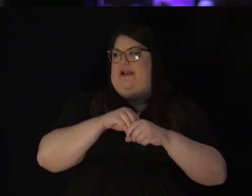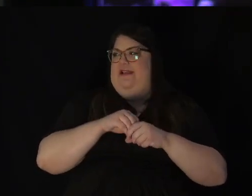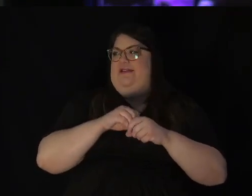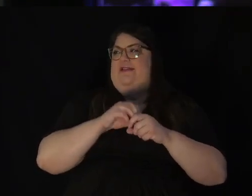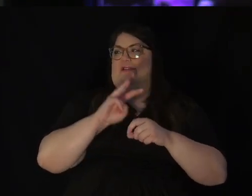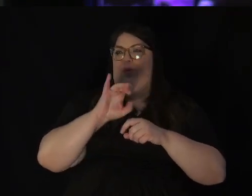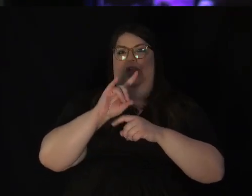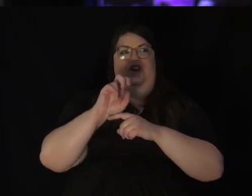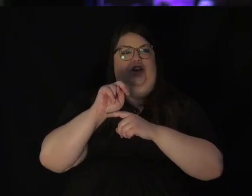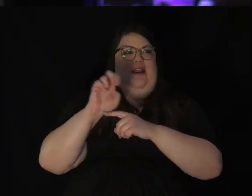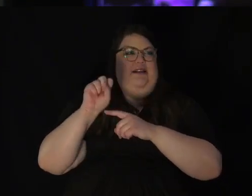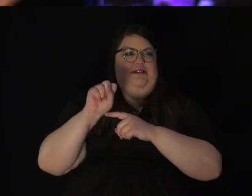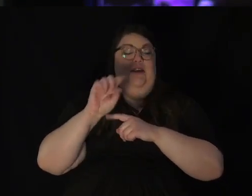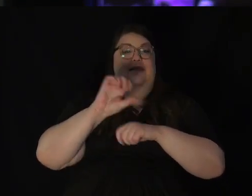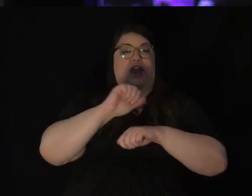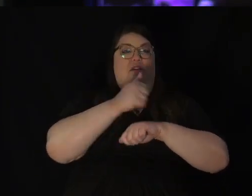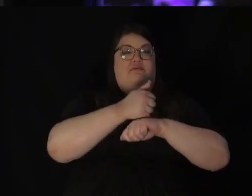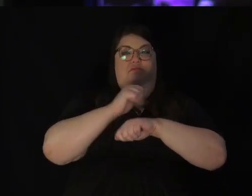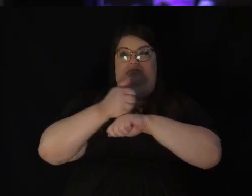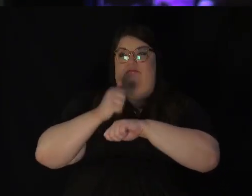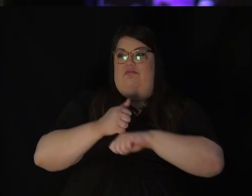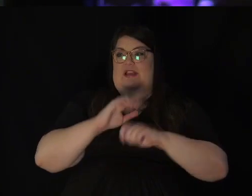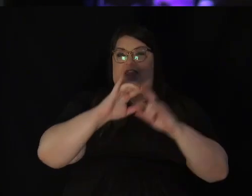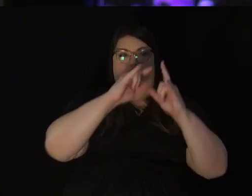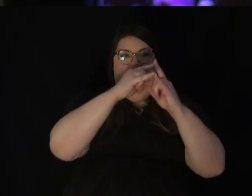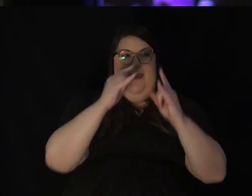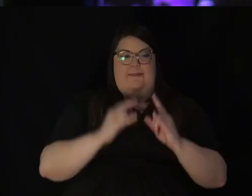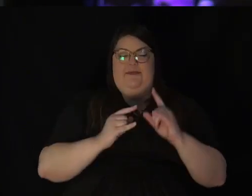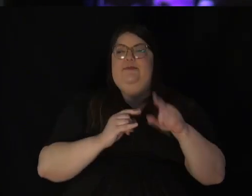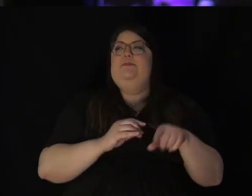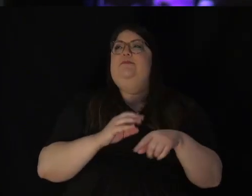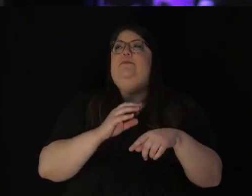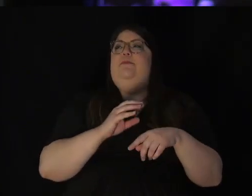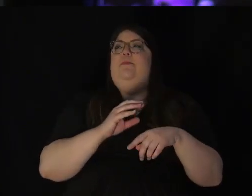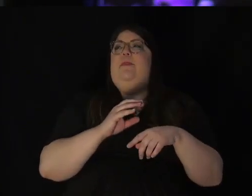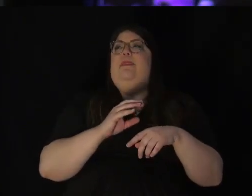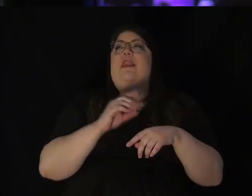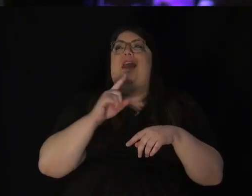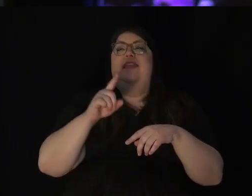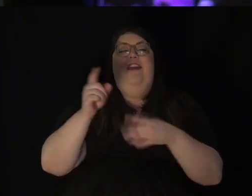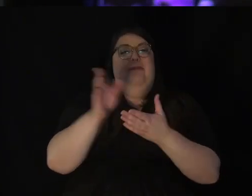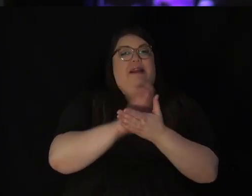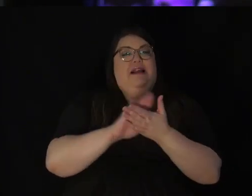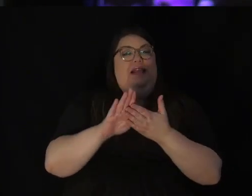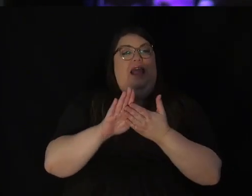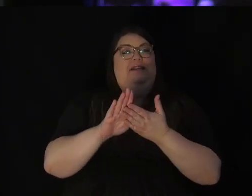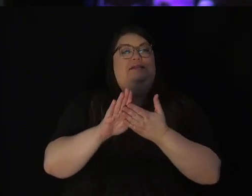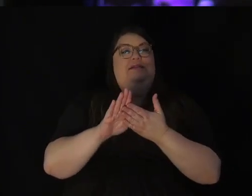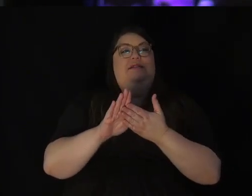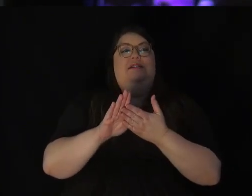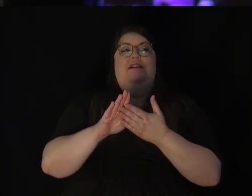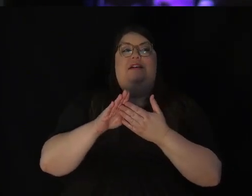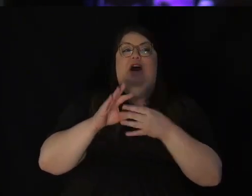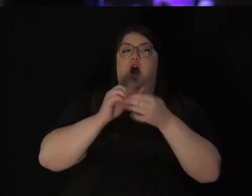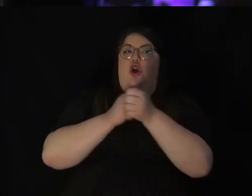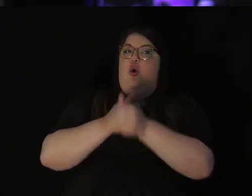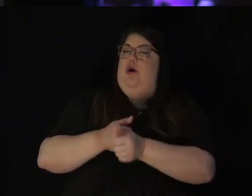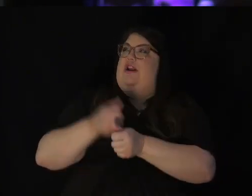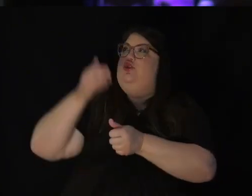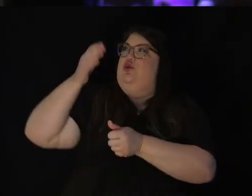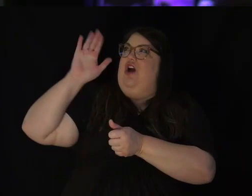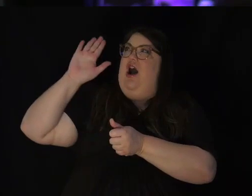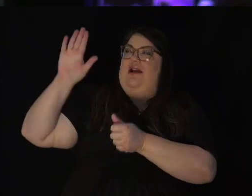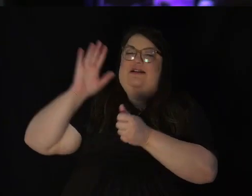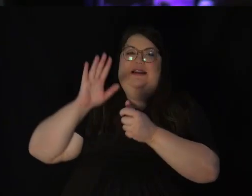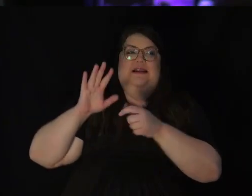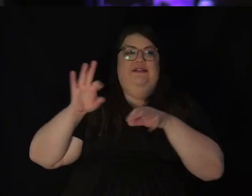up now. They've actually been cleansed according to the Lord's direction. And now this blessing follows. So